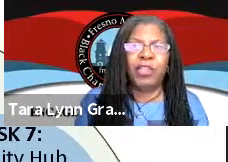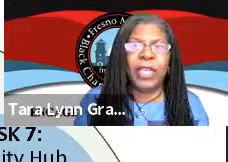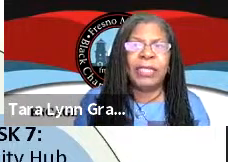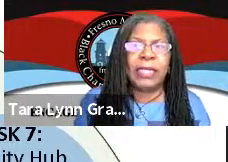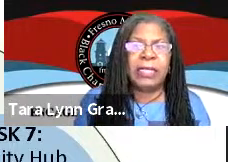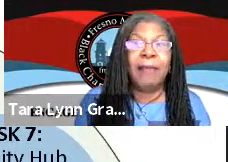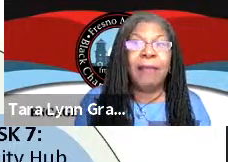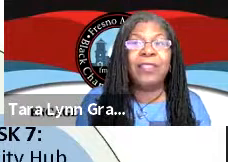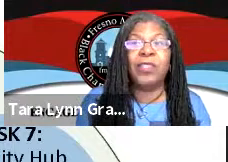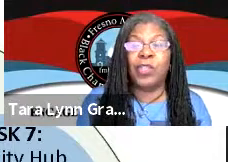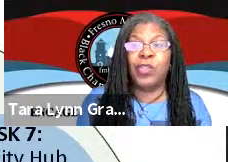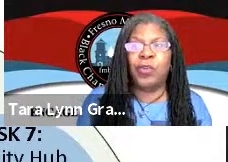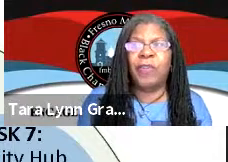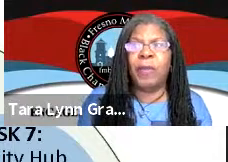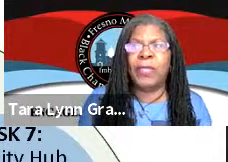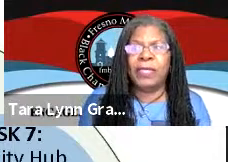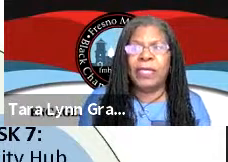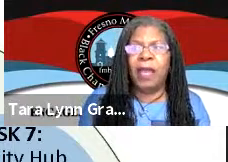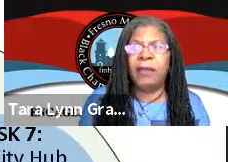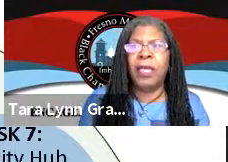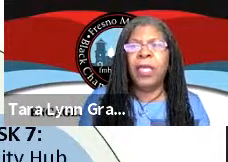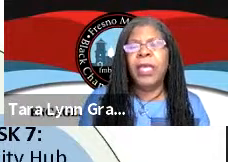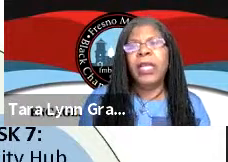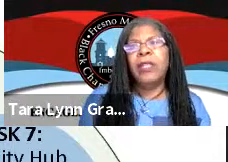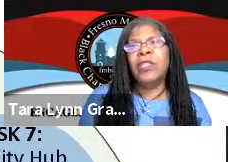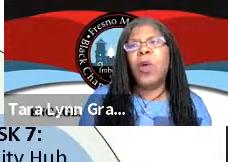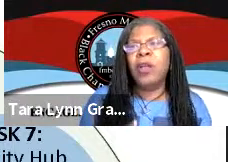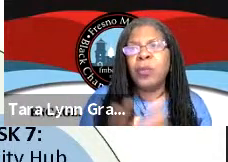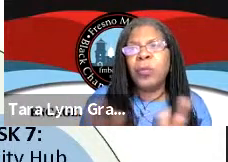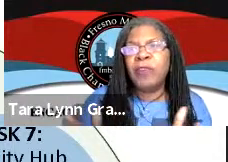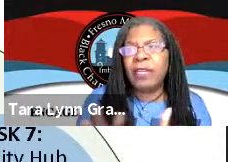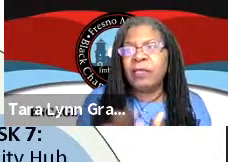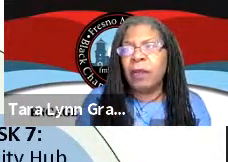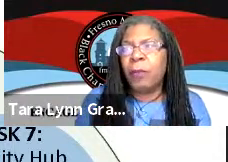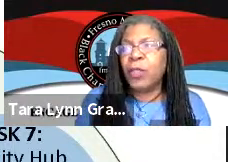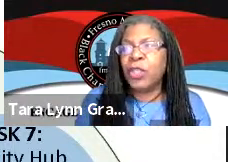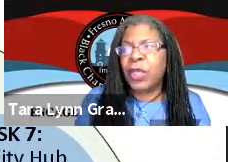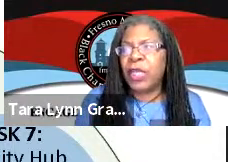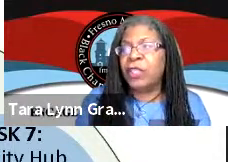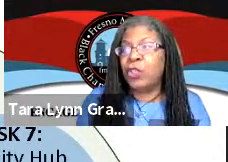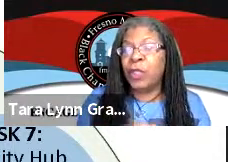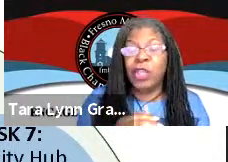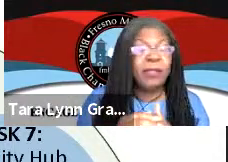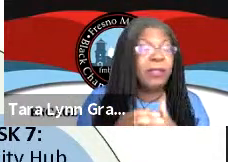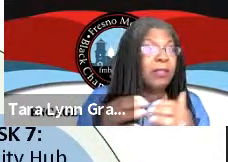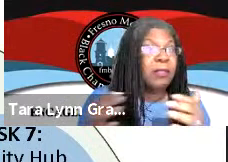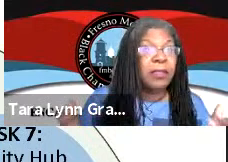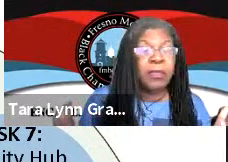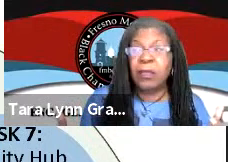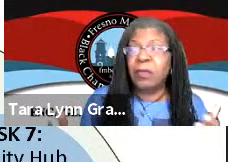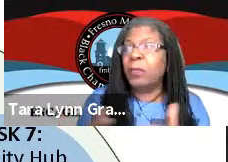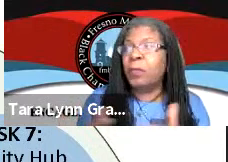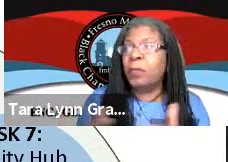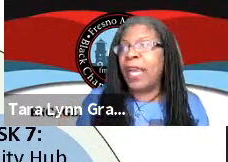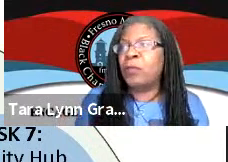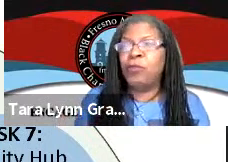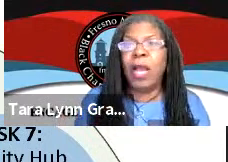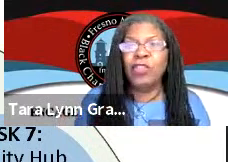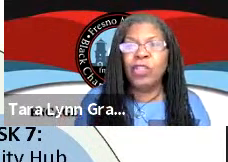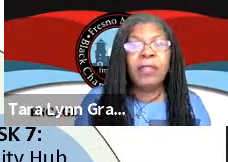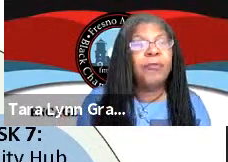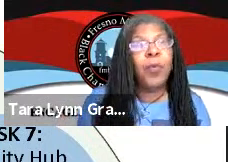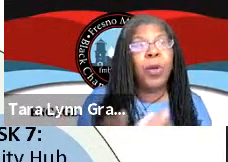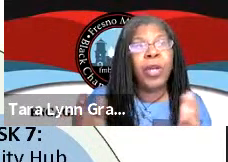in the project since the last survey was done. This will also provide us an opportunity to adjust the